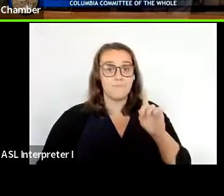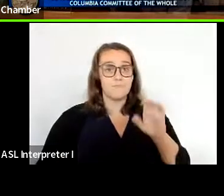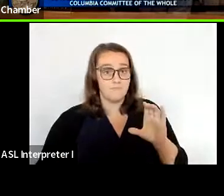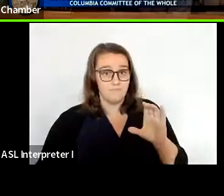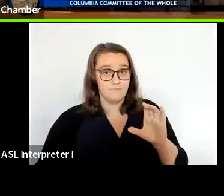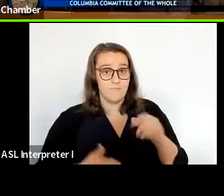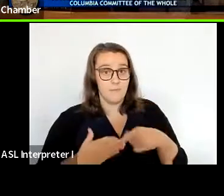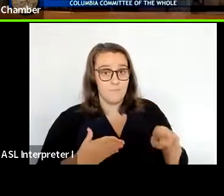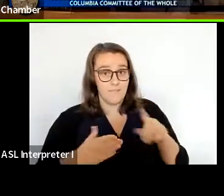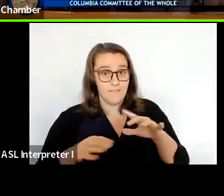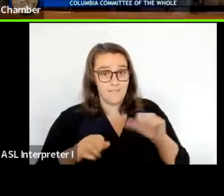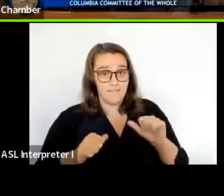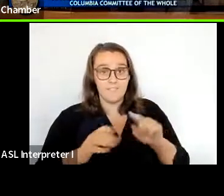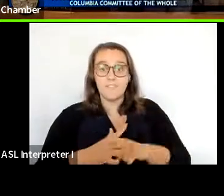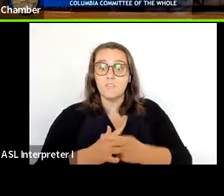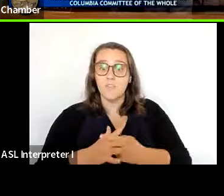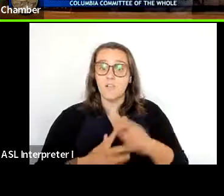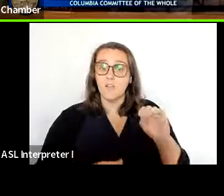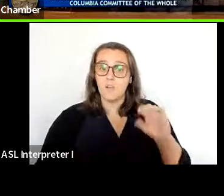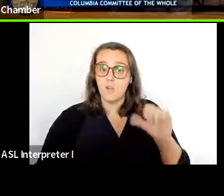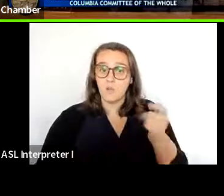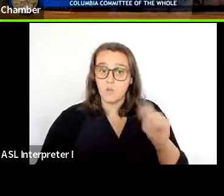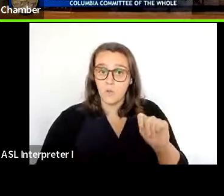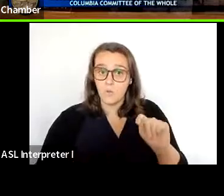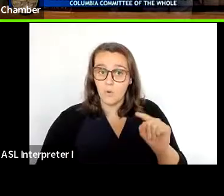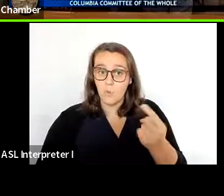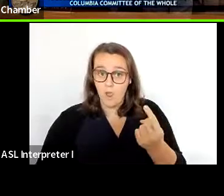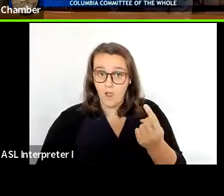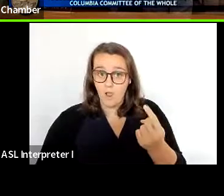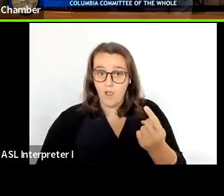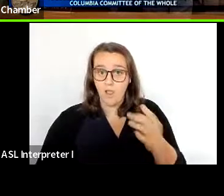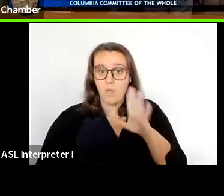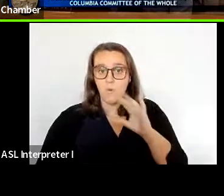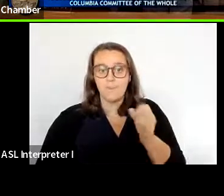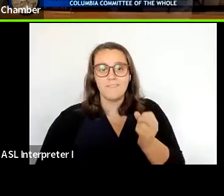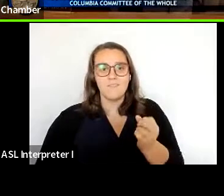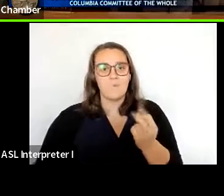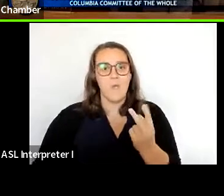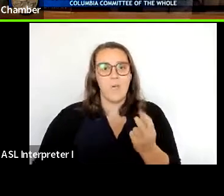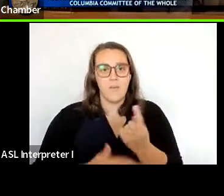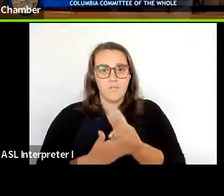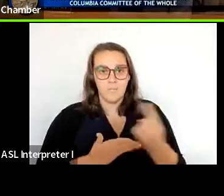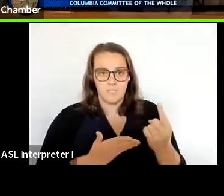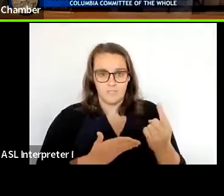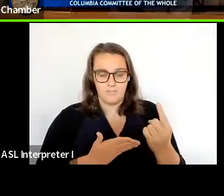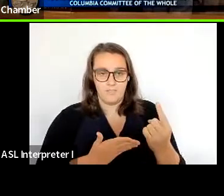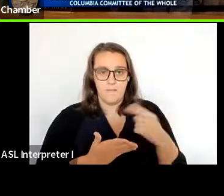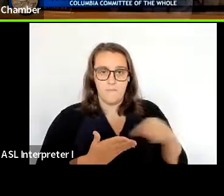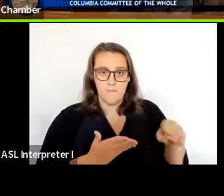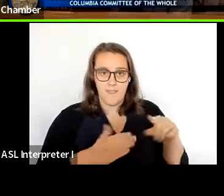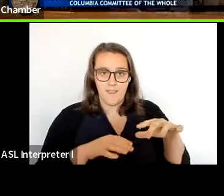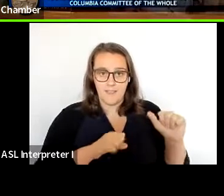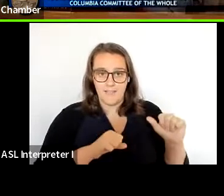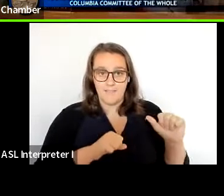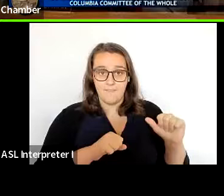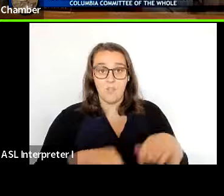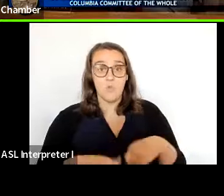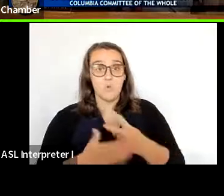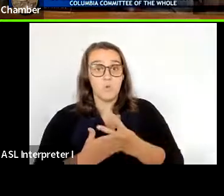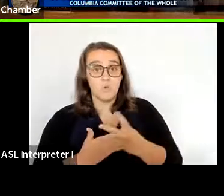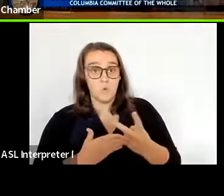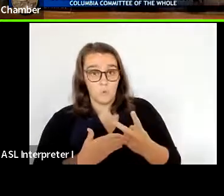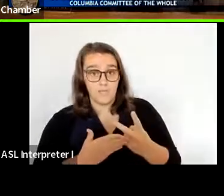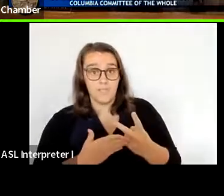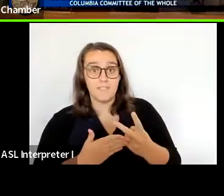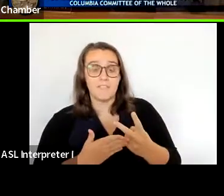starting October 1, will offer 12 weeks of paid leave and 2 weeks of prenatal leave in each of those